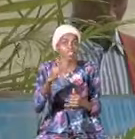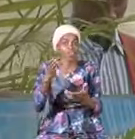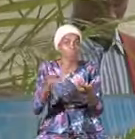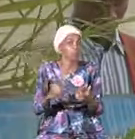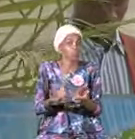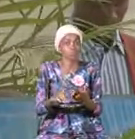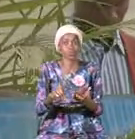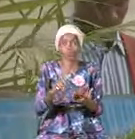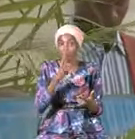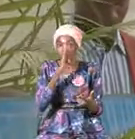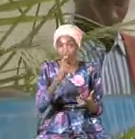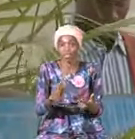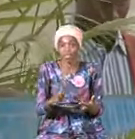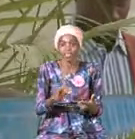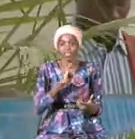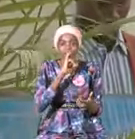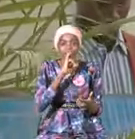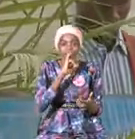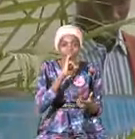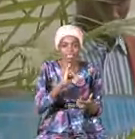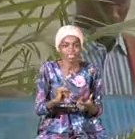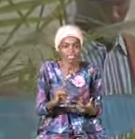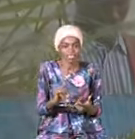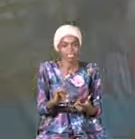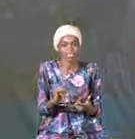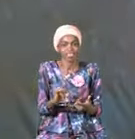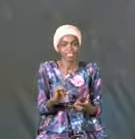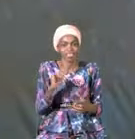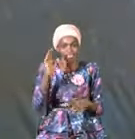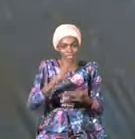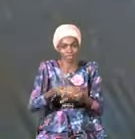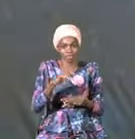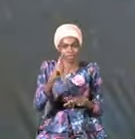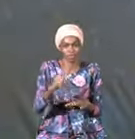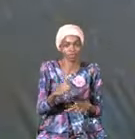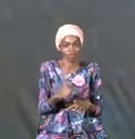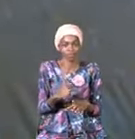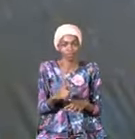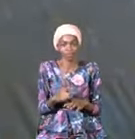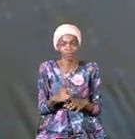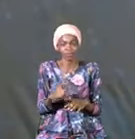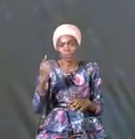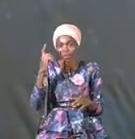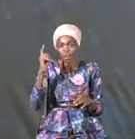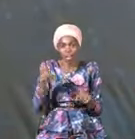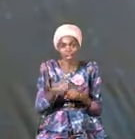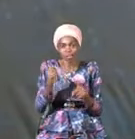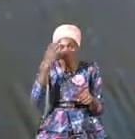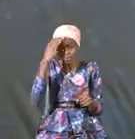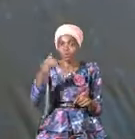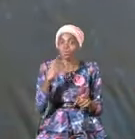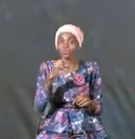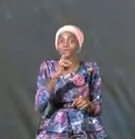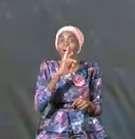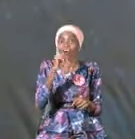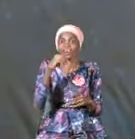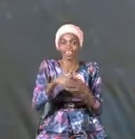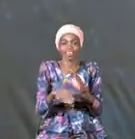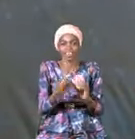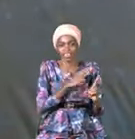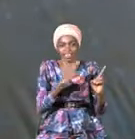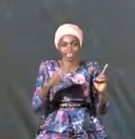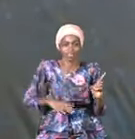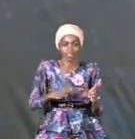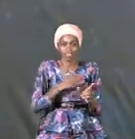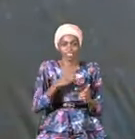probably already in somebody else's hands. But as long as you know who you are in Christ, and you understand